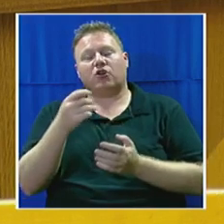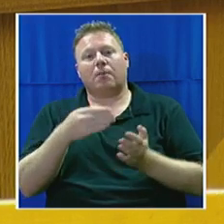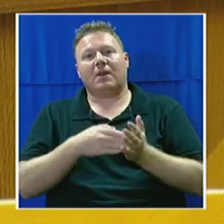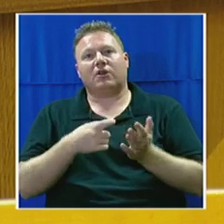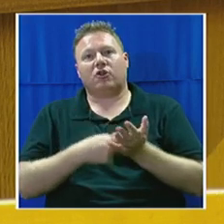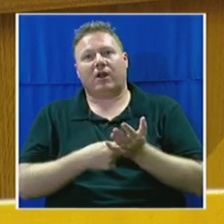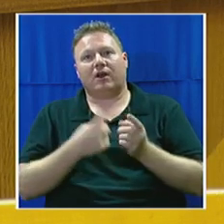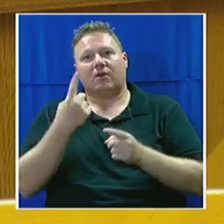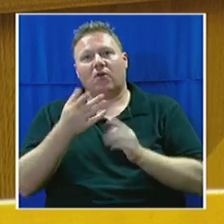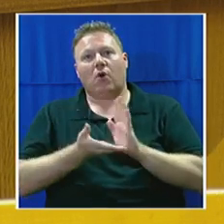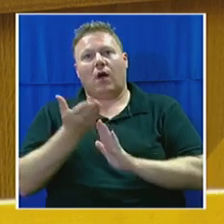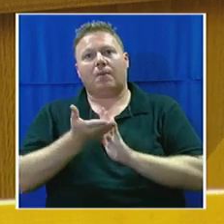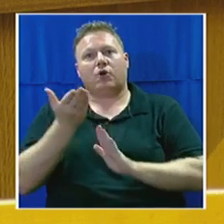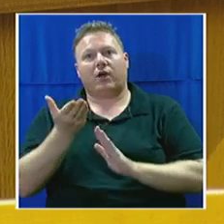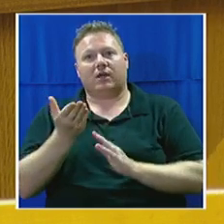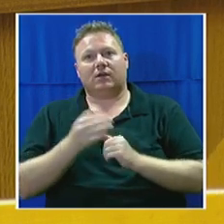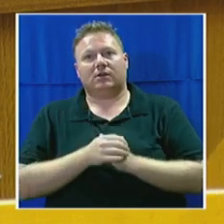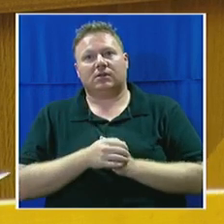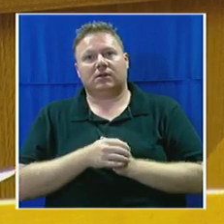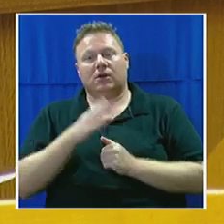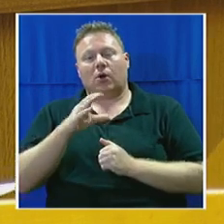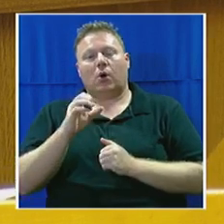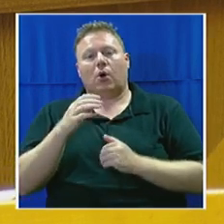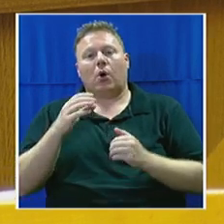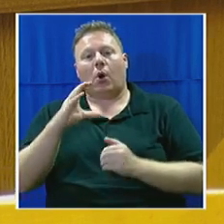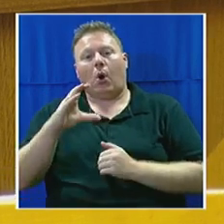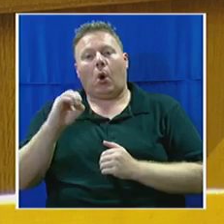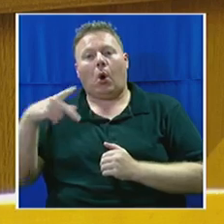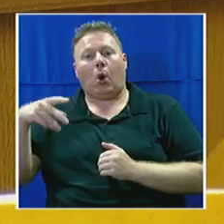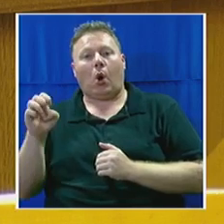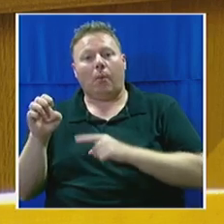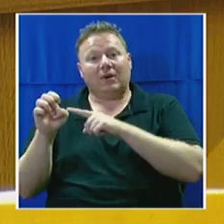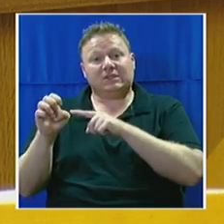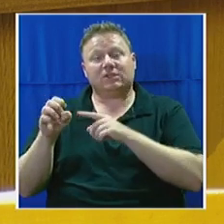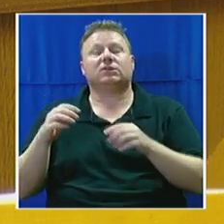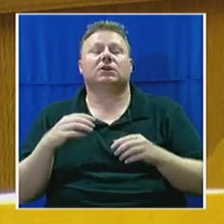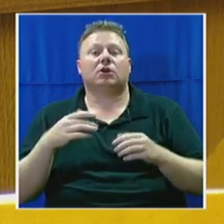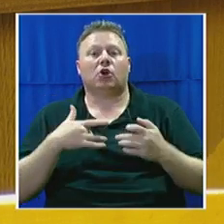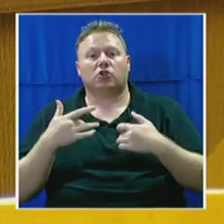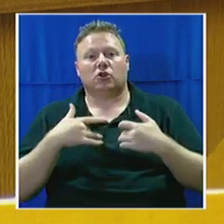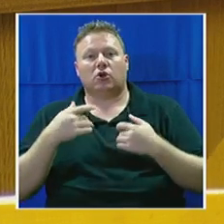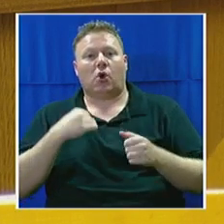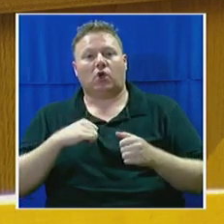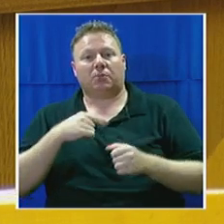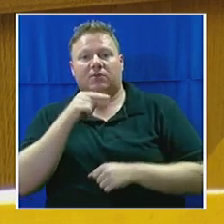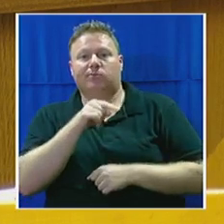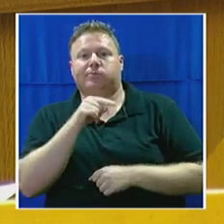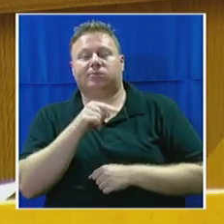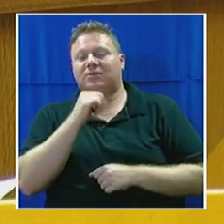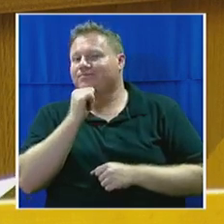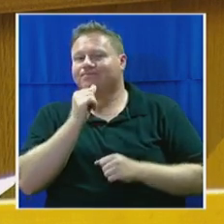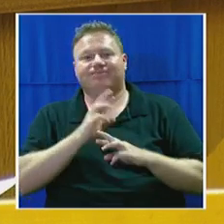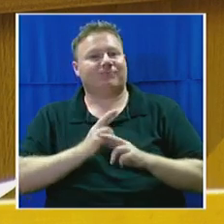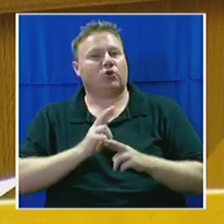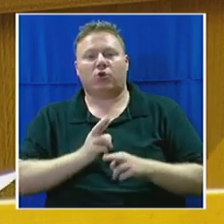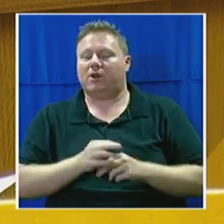to upgrade its facilities. COPE concern is that hospitals like Tygerberg will not be ready to